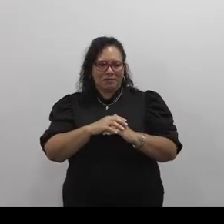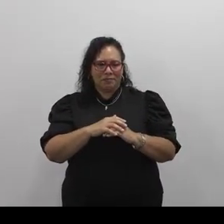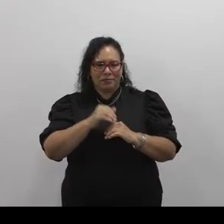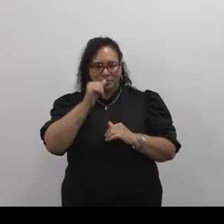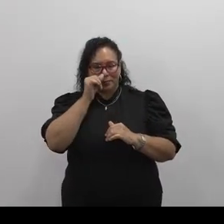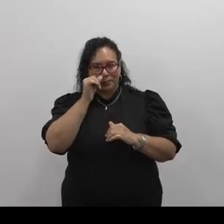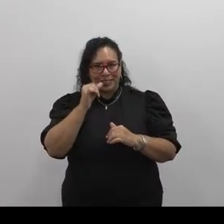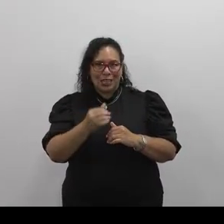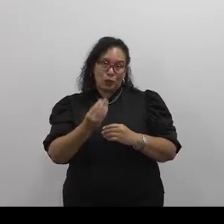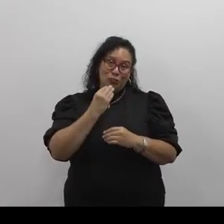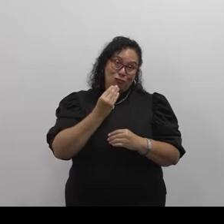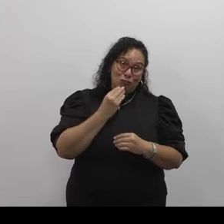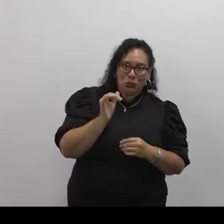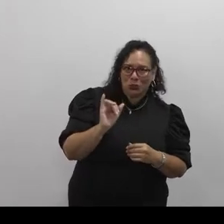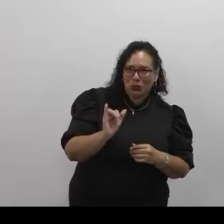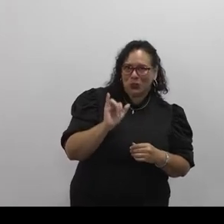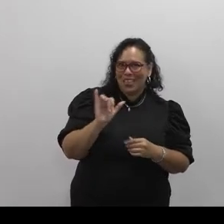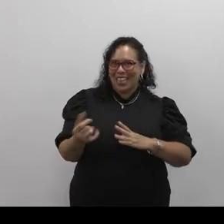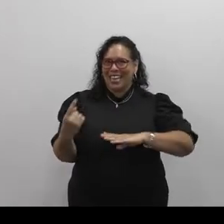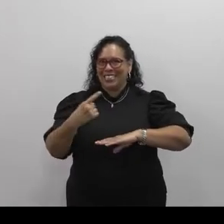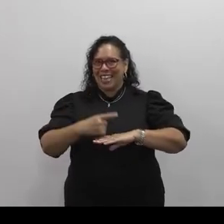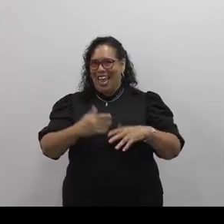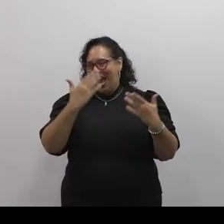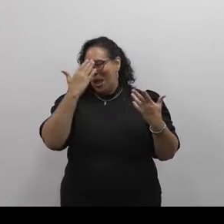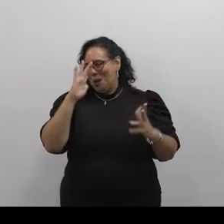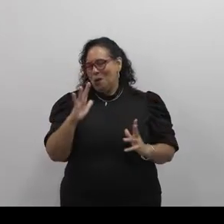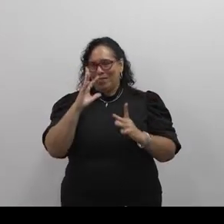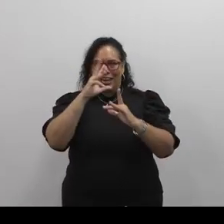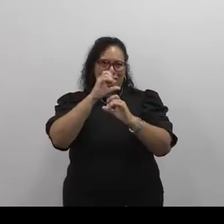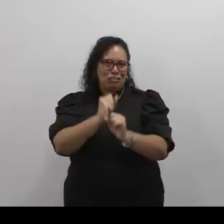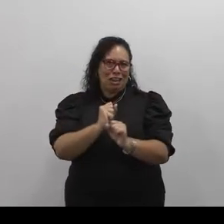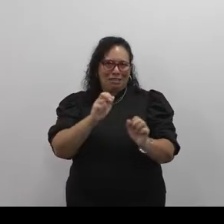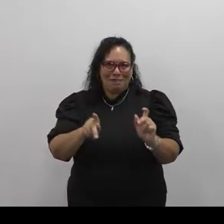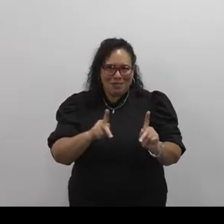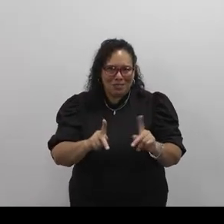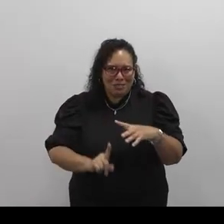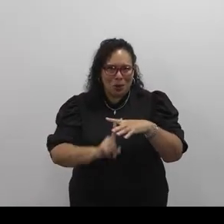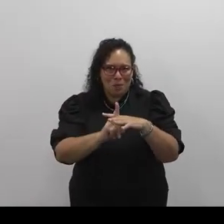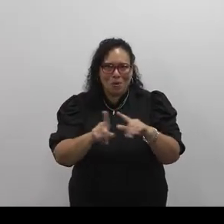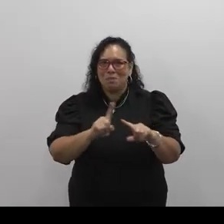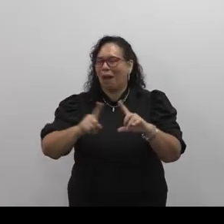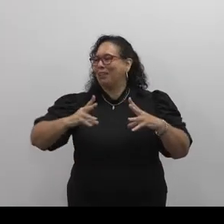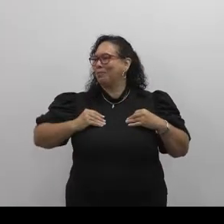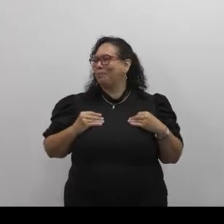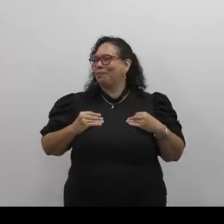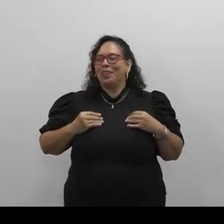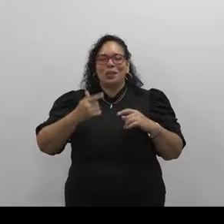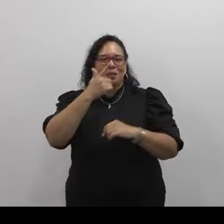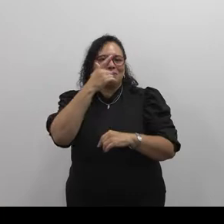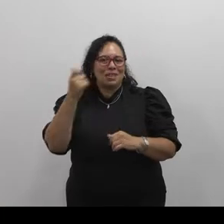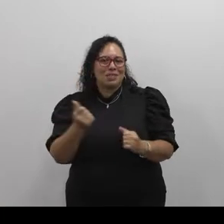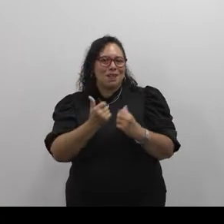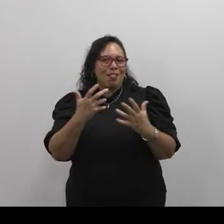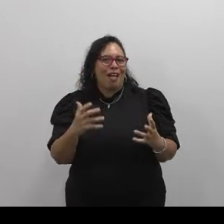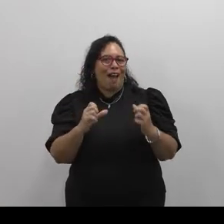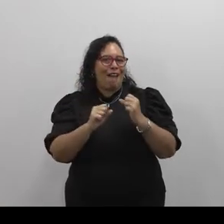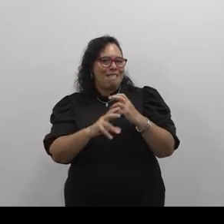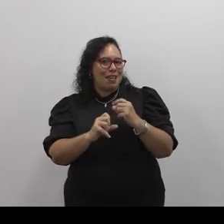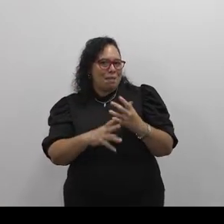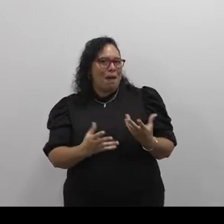was good food to go around that particular day as well. I don't know if that's what attracted the crowd, but we'll take it because there was quite a bit of input we